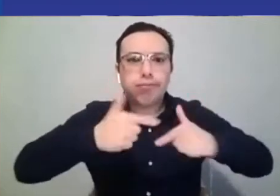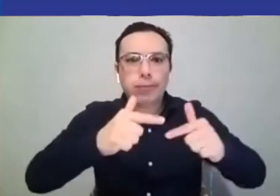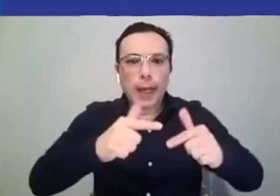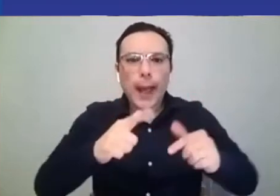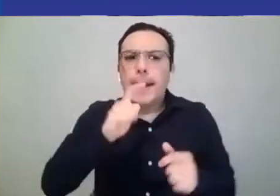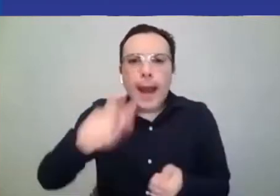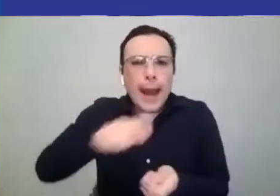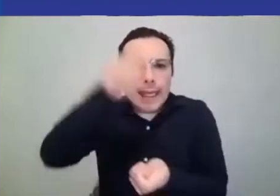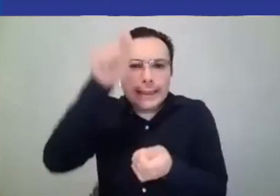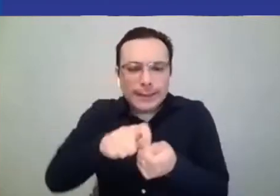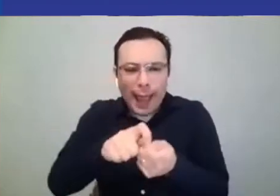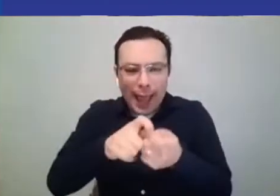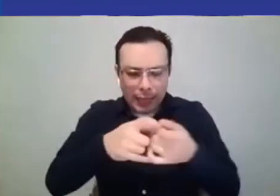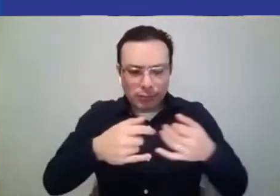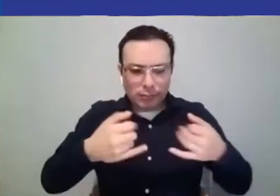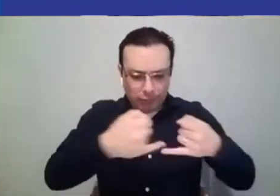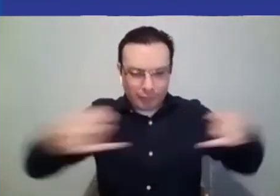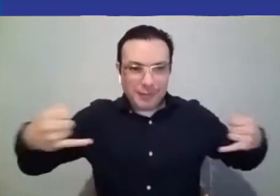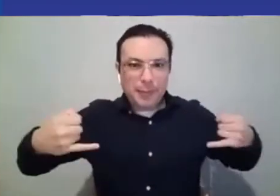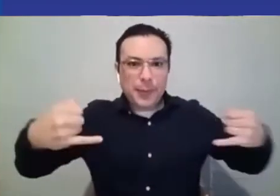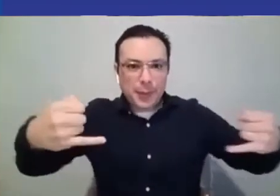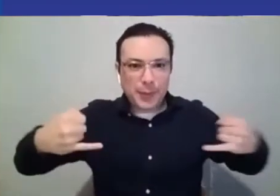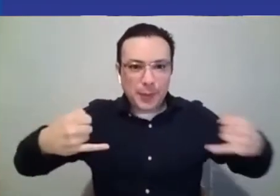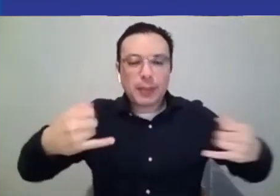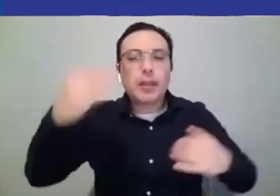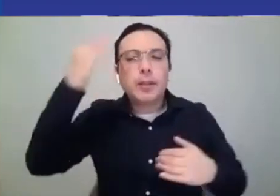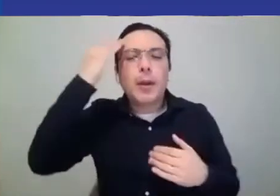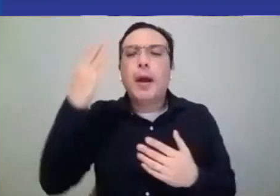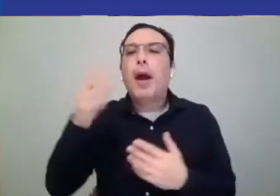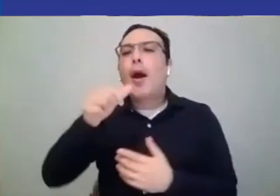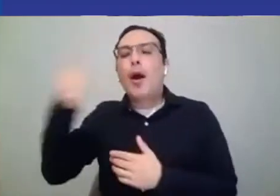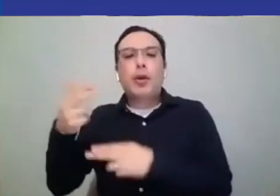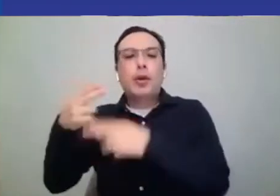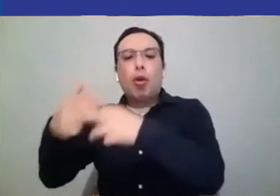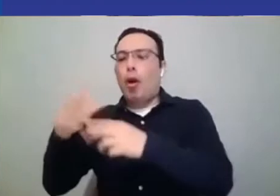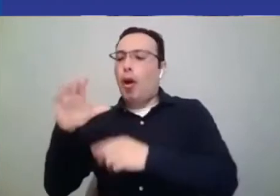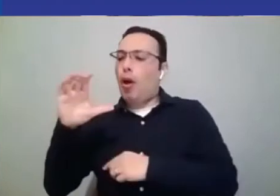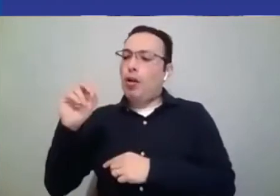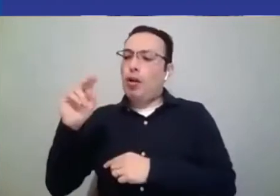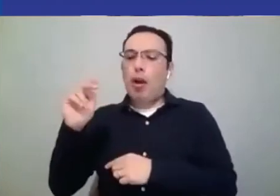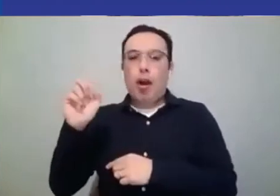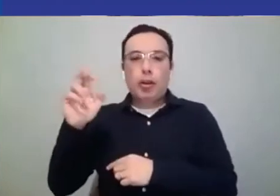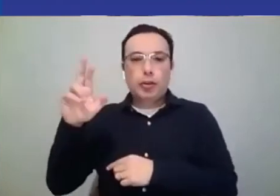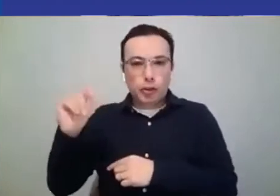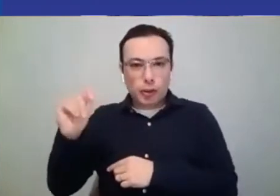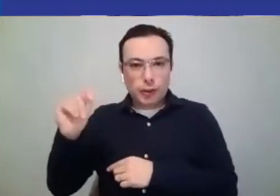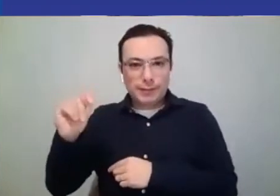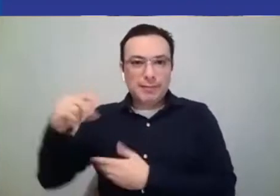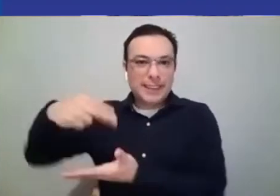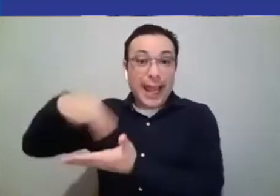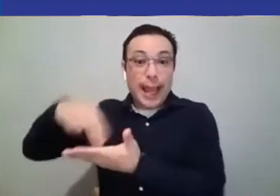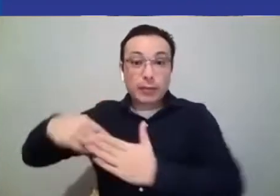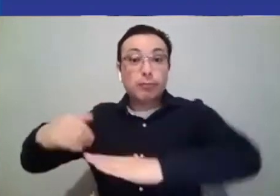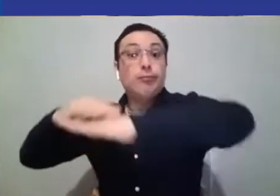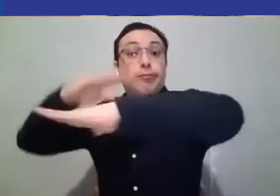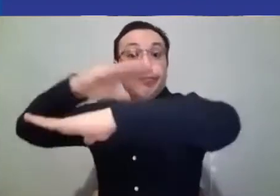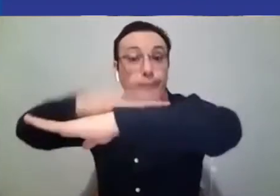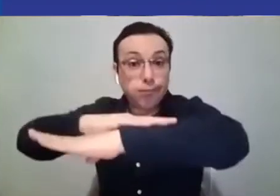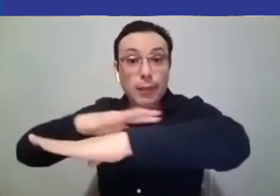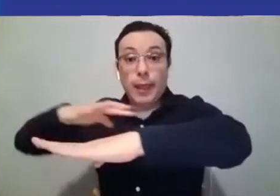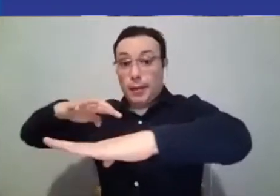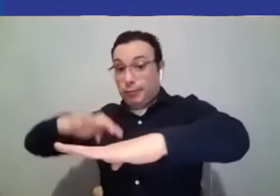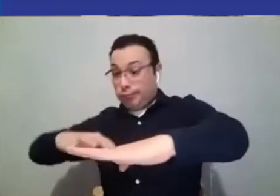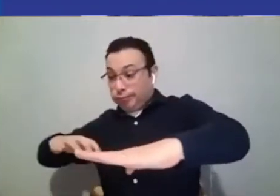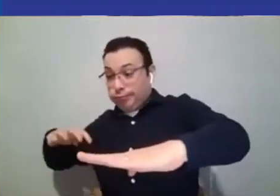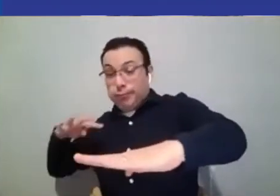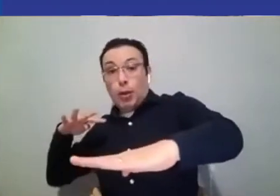over that, where it might, if you might call concert dance, has the barrier between